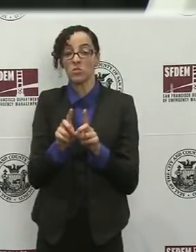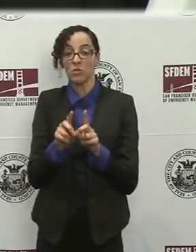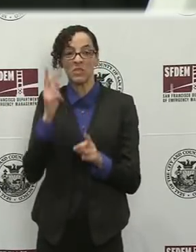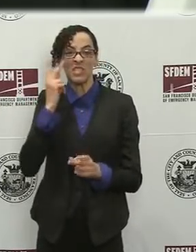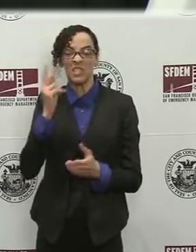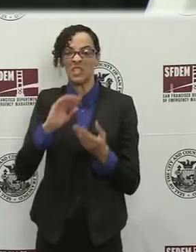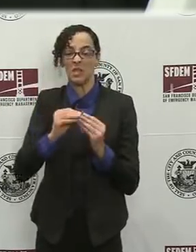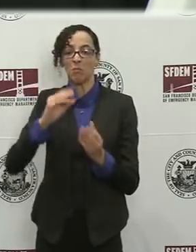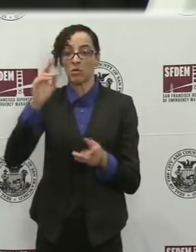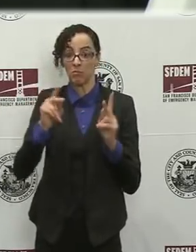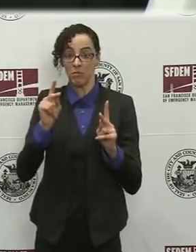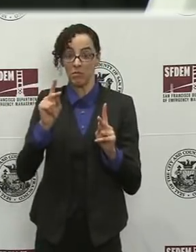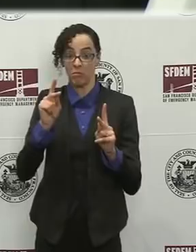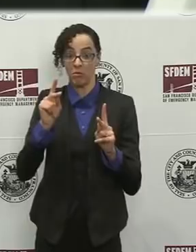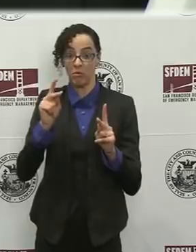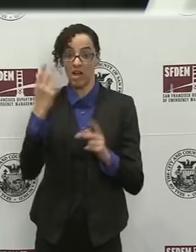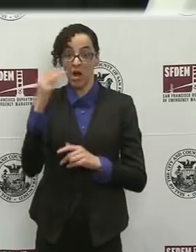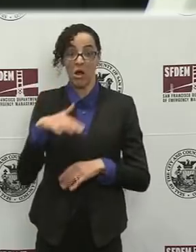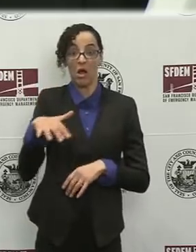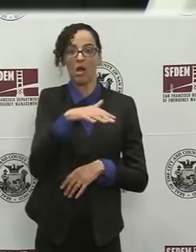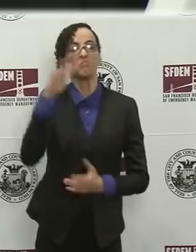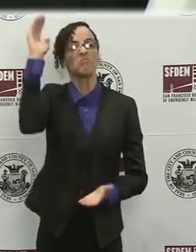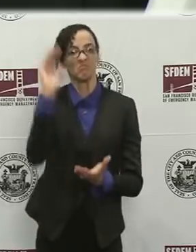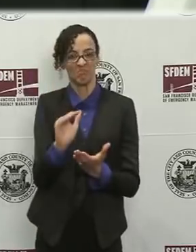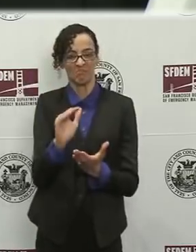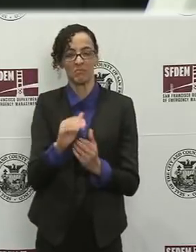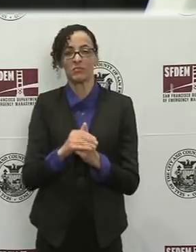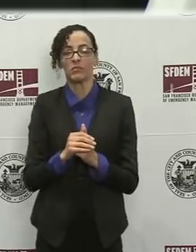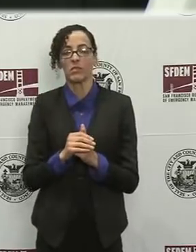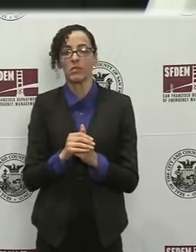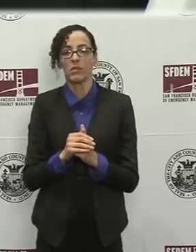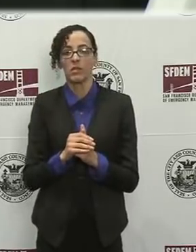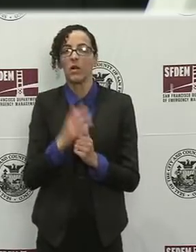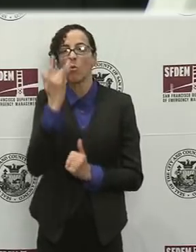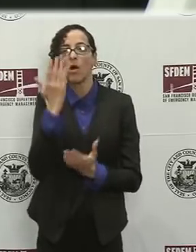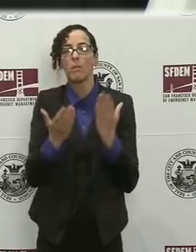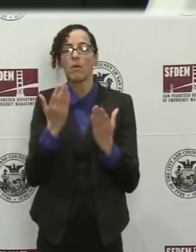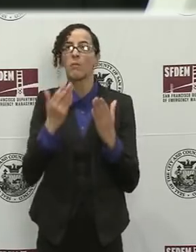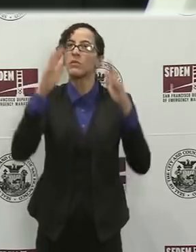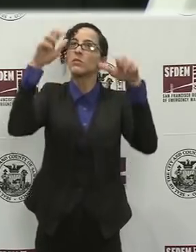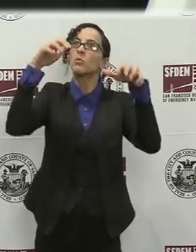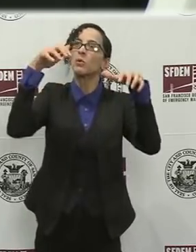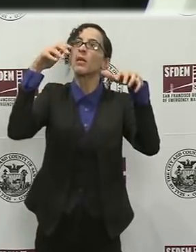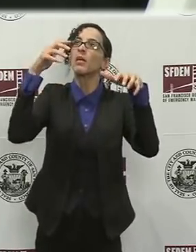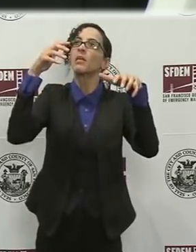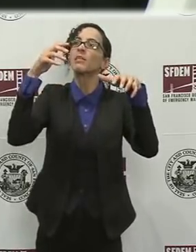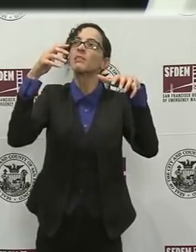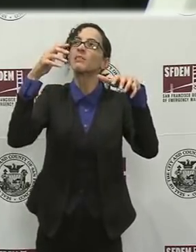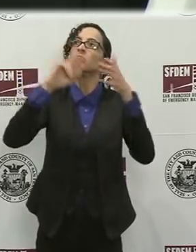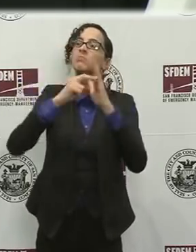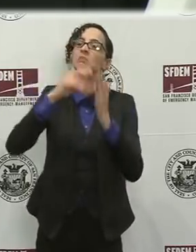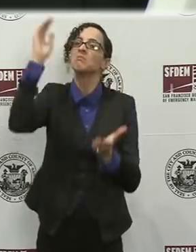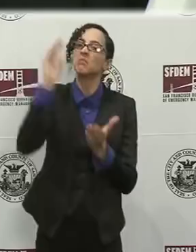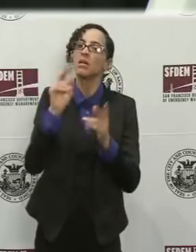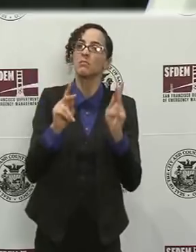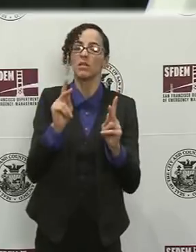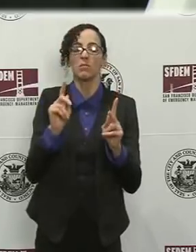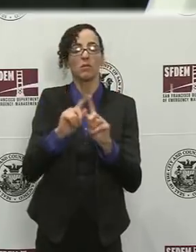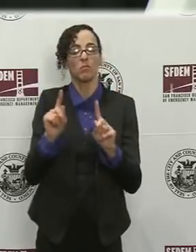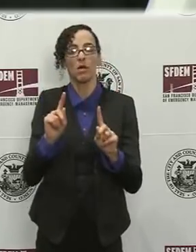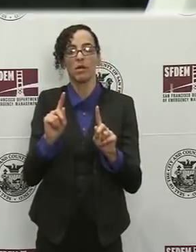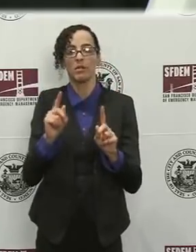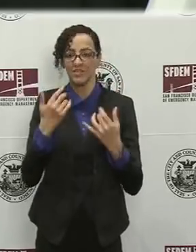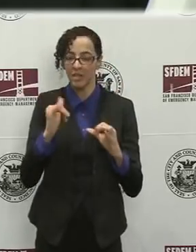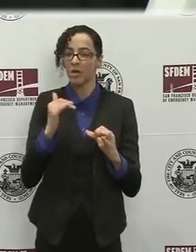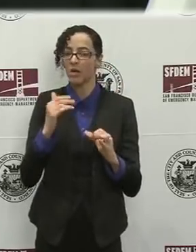areas in other parts of the city. It was just probably because of the rain, but nonetheless, the news was good overall. We still